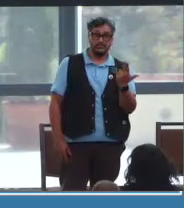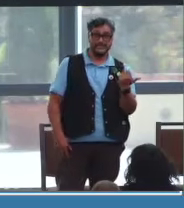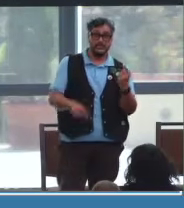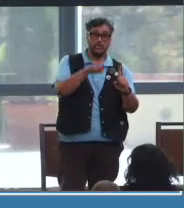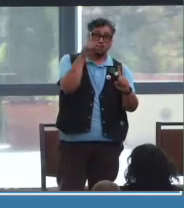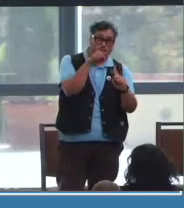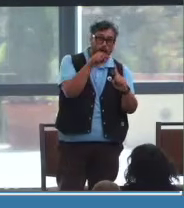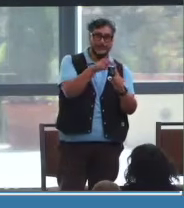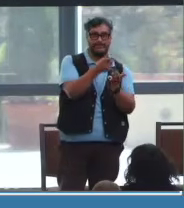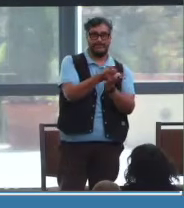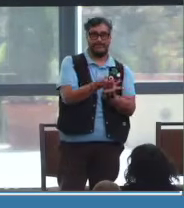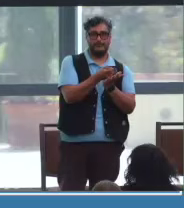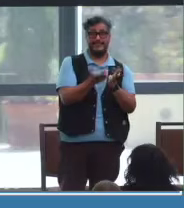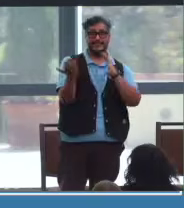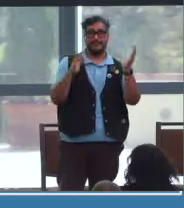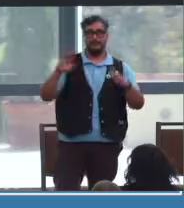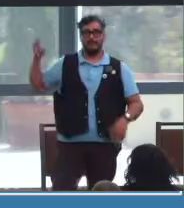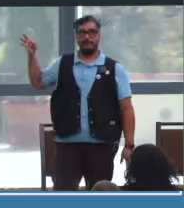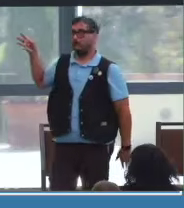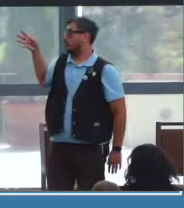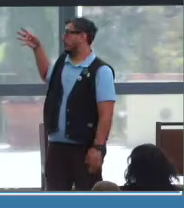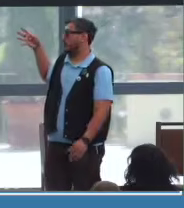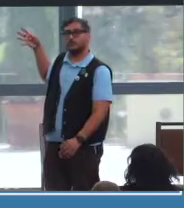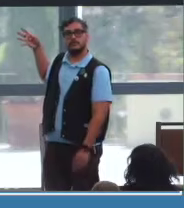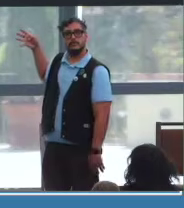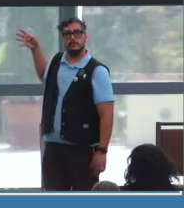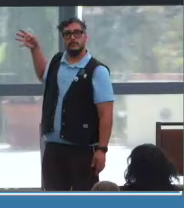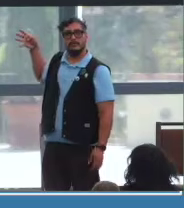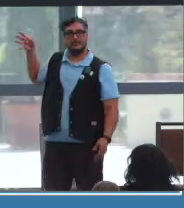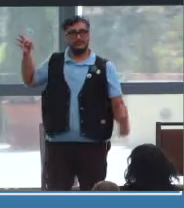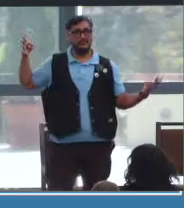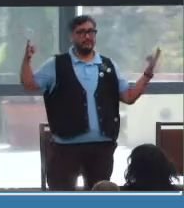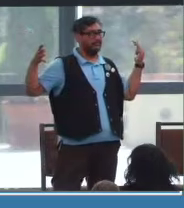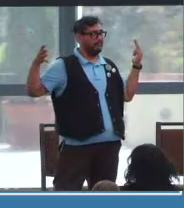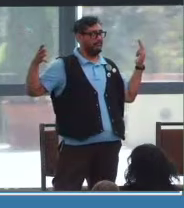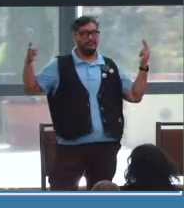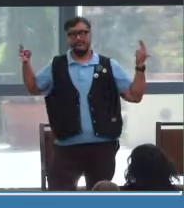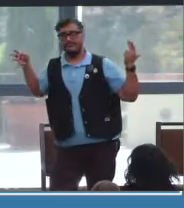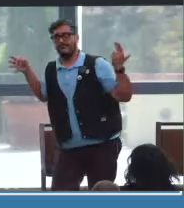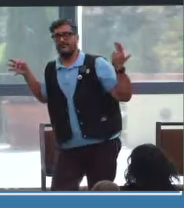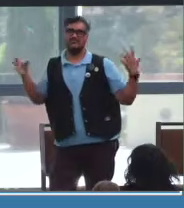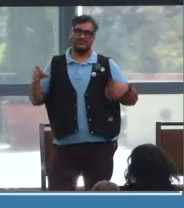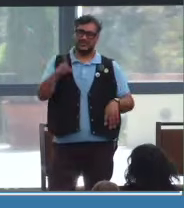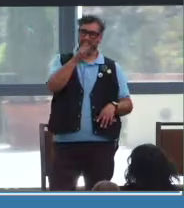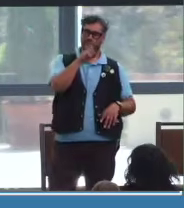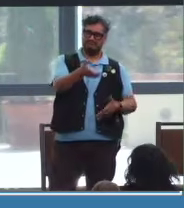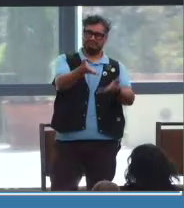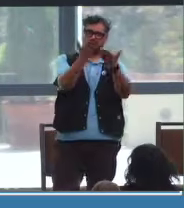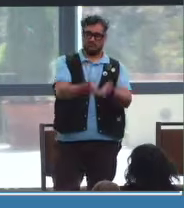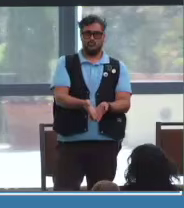targeted therapies, and that's compared to just 4 in lupus. So I think this really underscores the